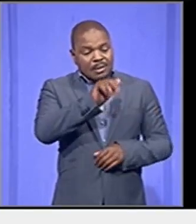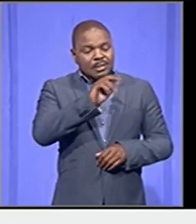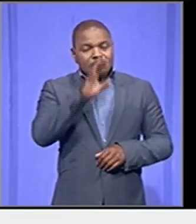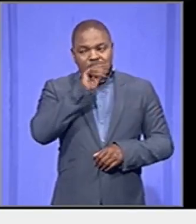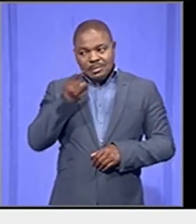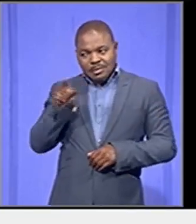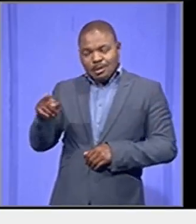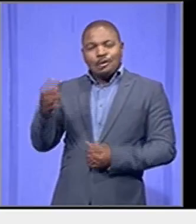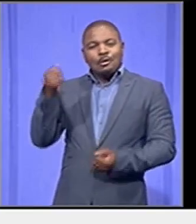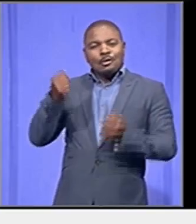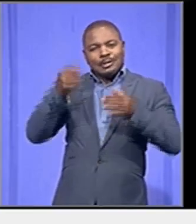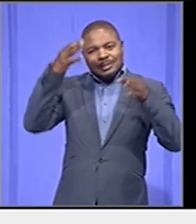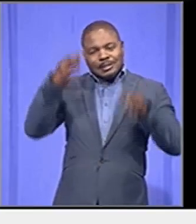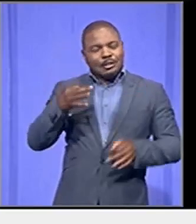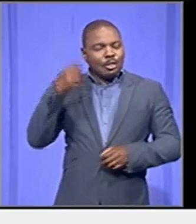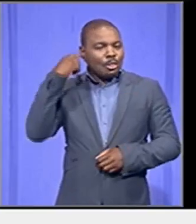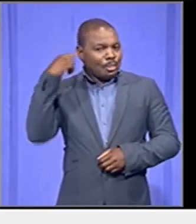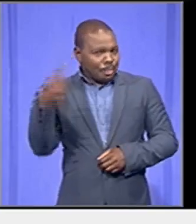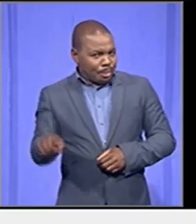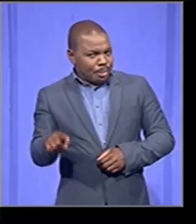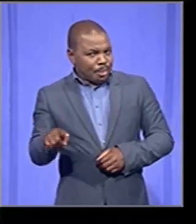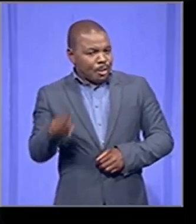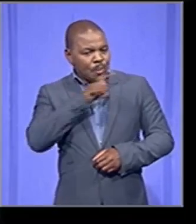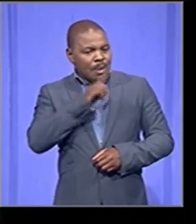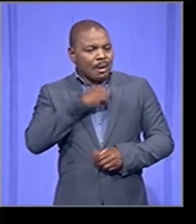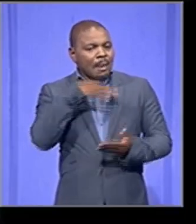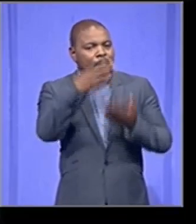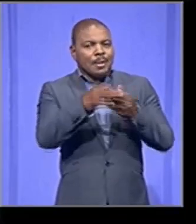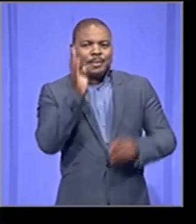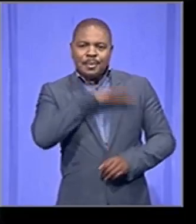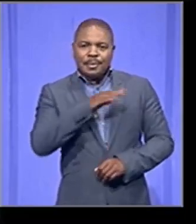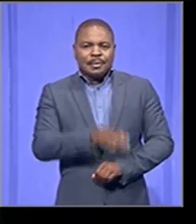in the absence of any appeal to the Constitutional Court.